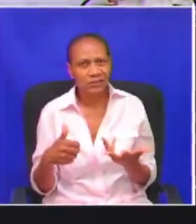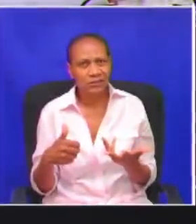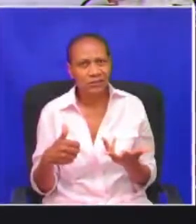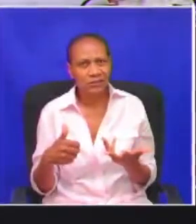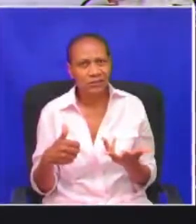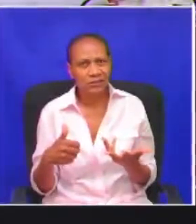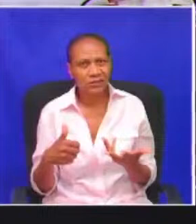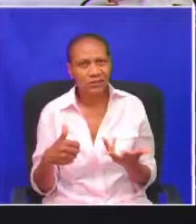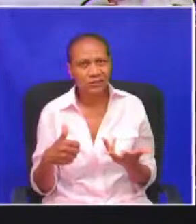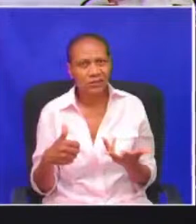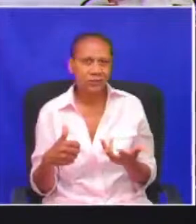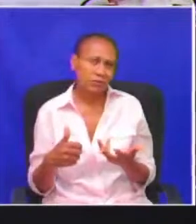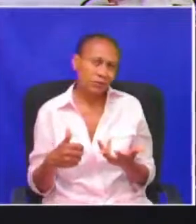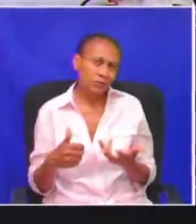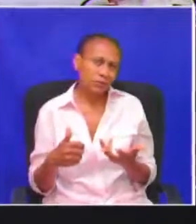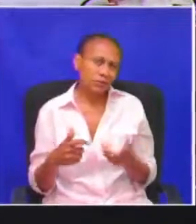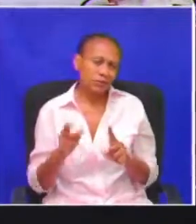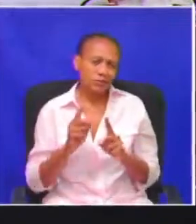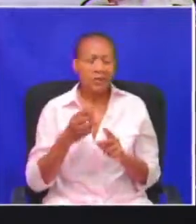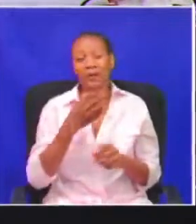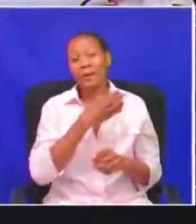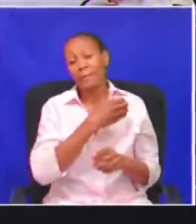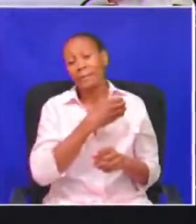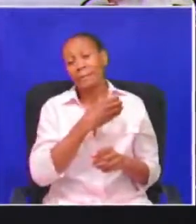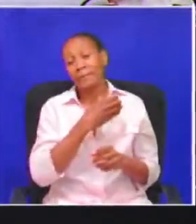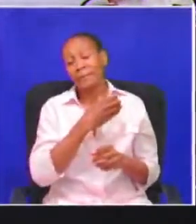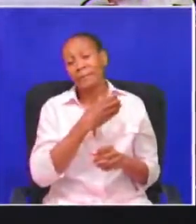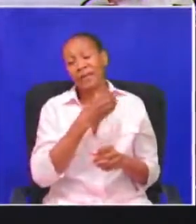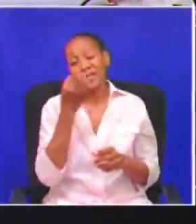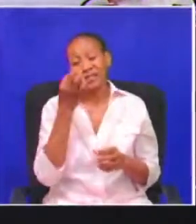Hanse ribuyisana le dinaga tse ding.